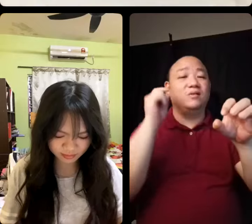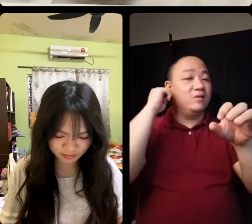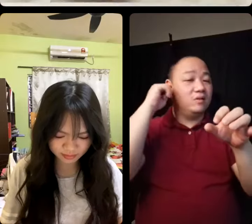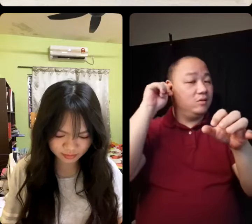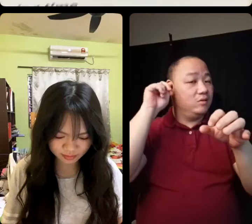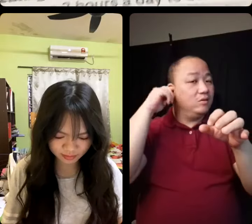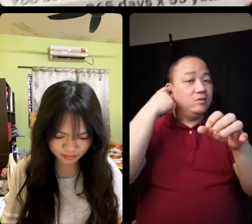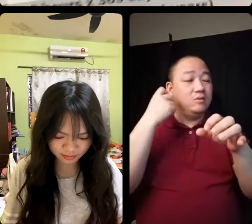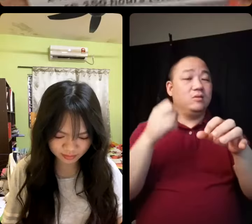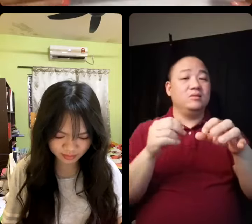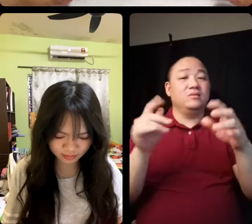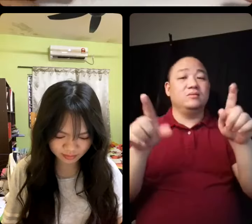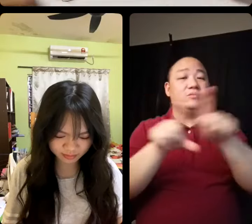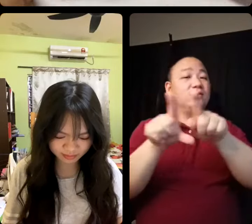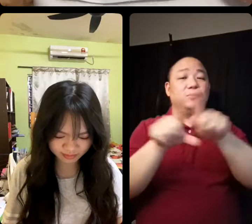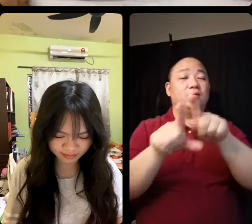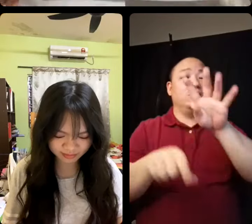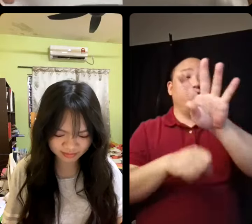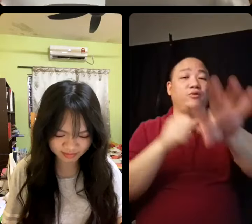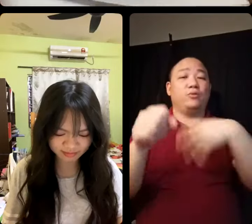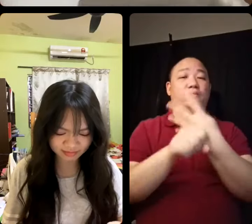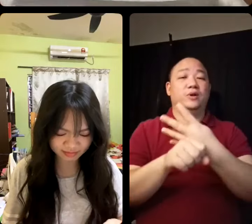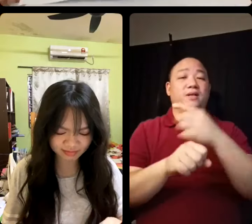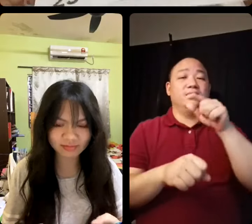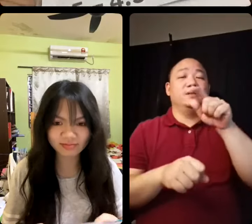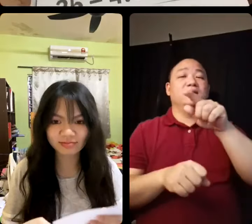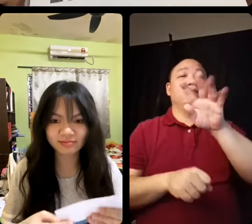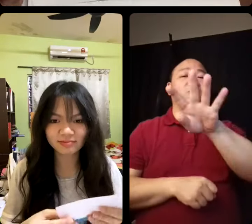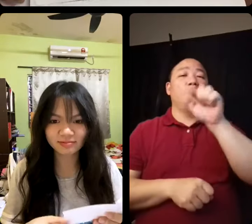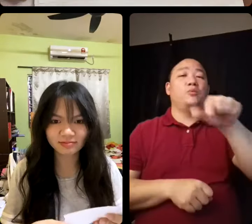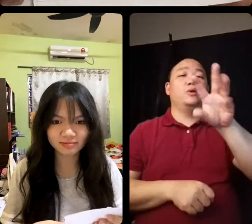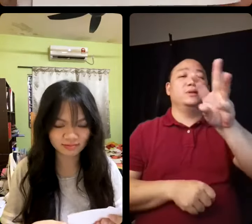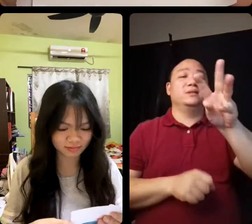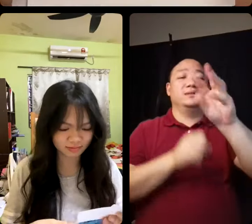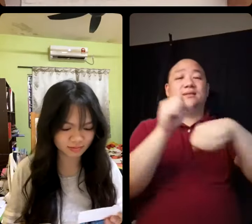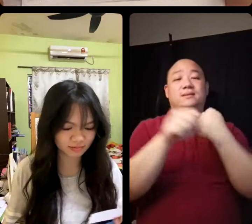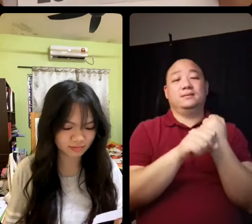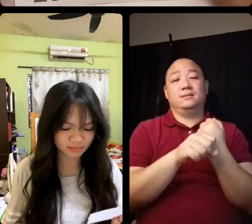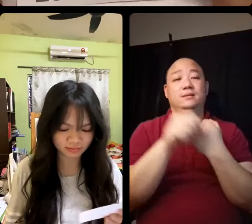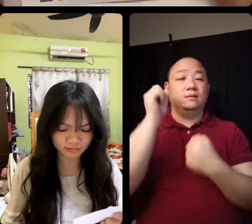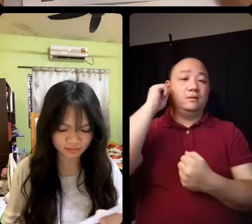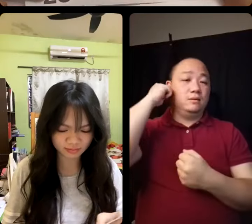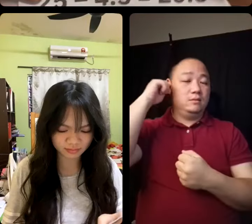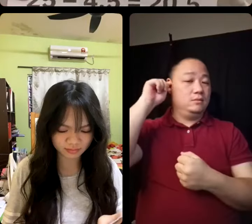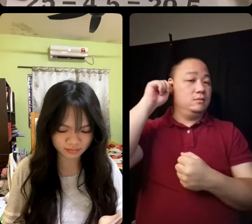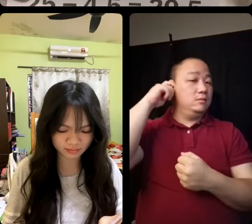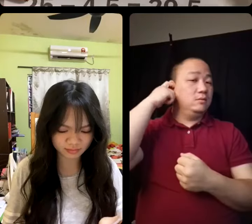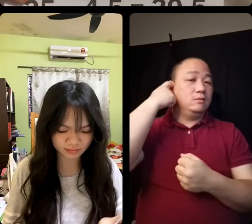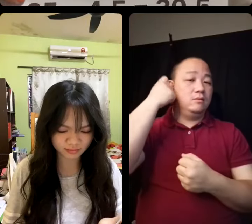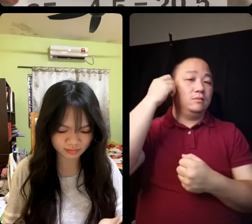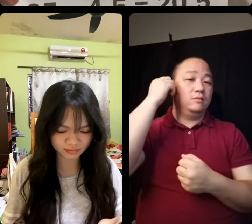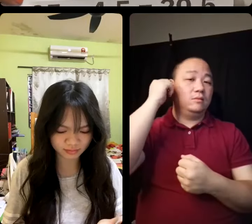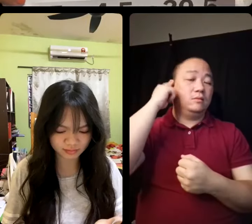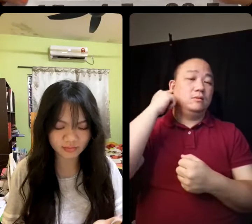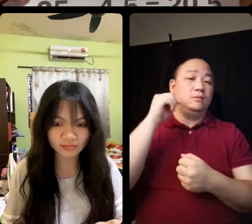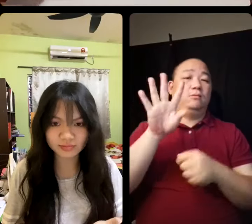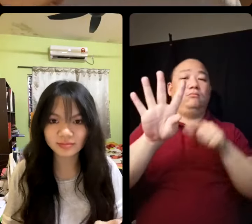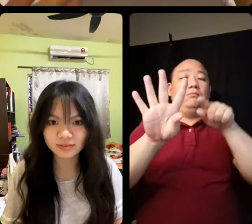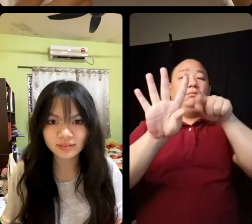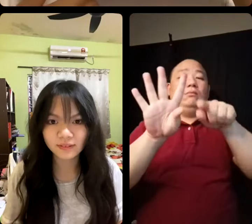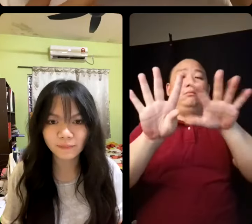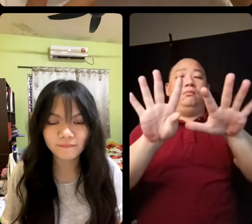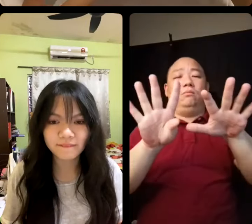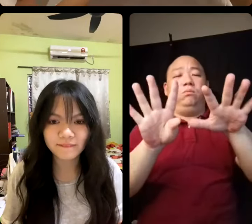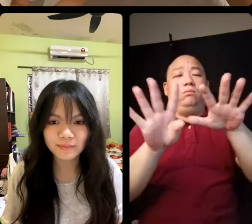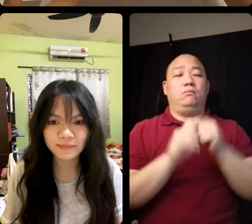Maybe more, guys. Okay? So yes. So kita jom lah. Okay, kita bagi discount sikit. Mungkin sometimes you eat very quick kan. Kena rushing kan.